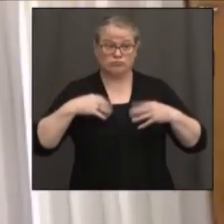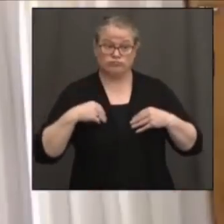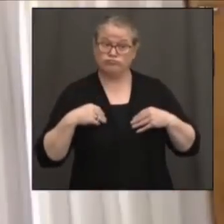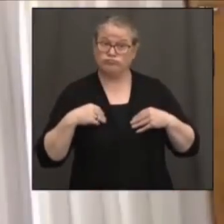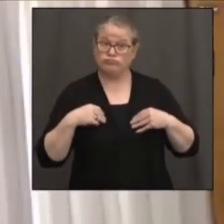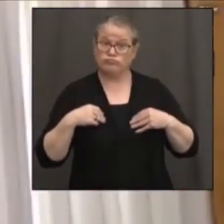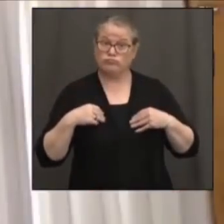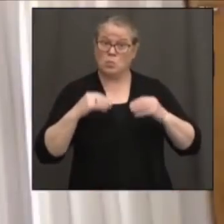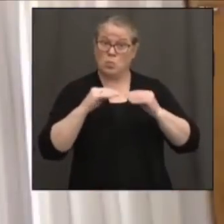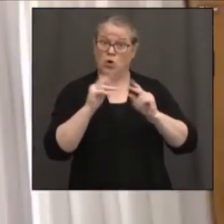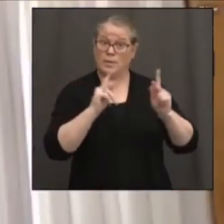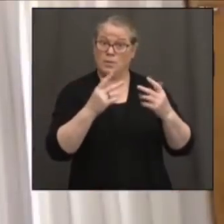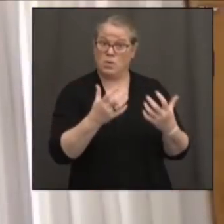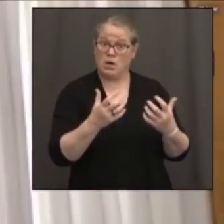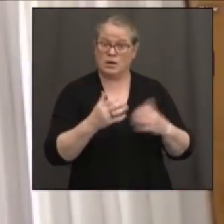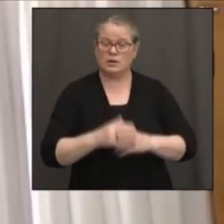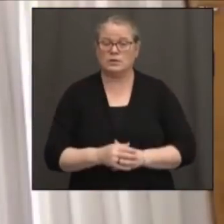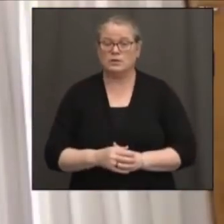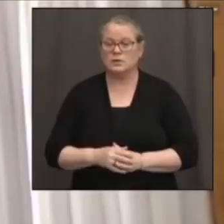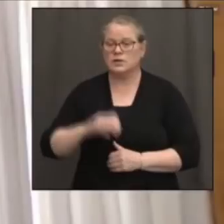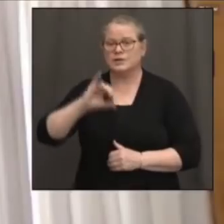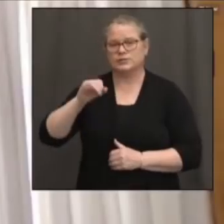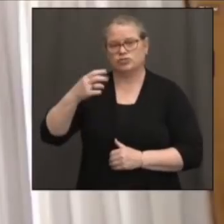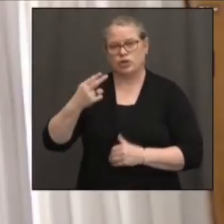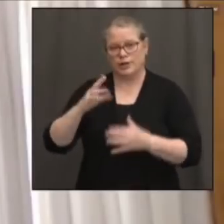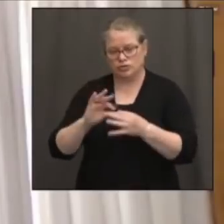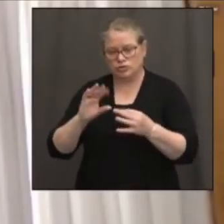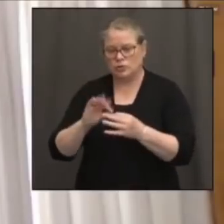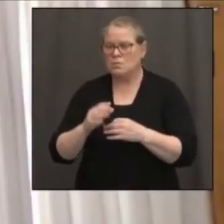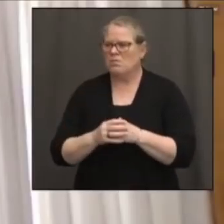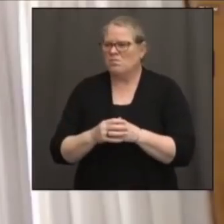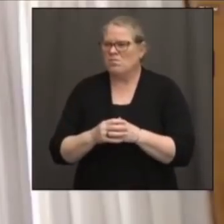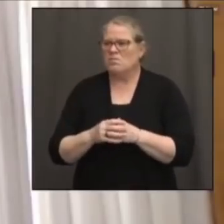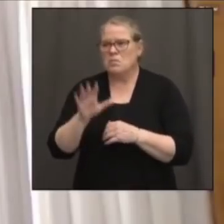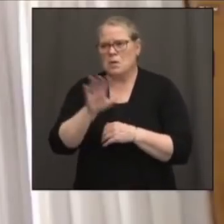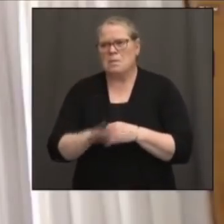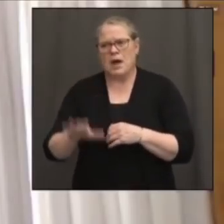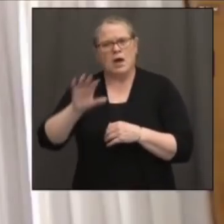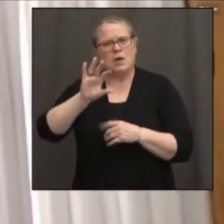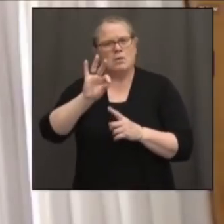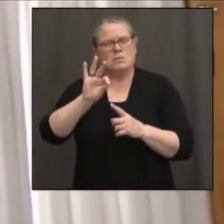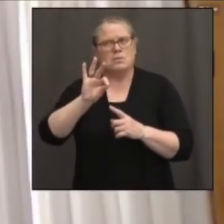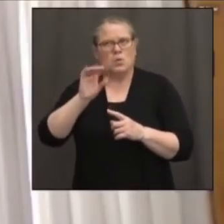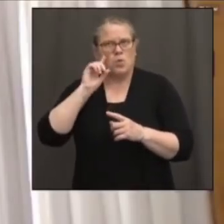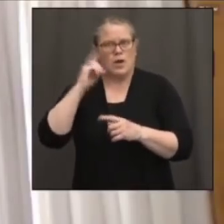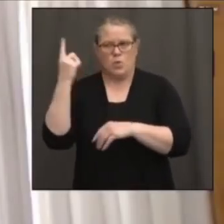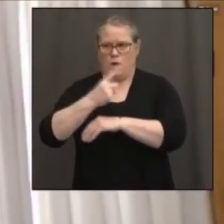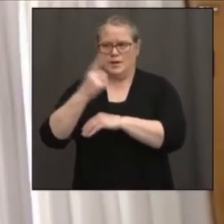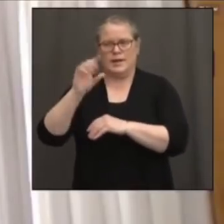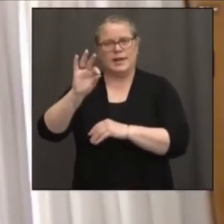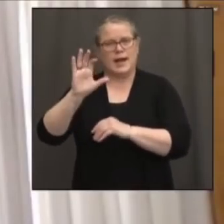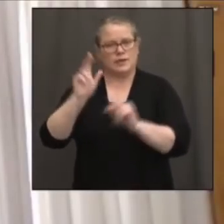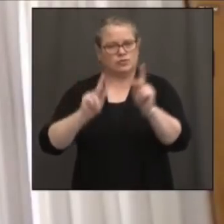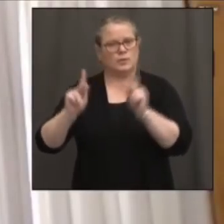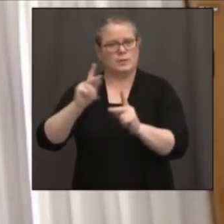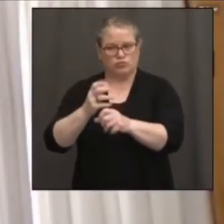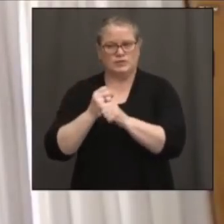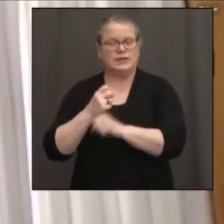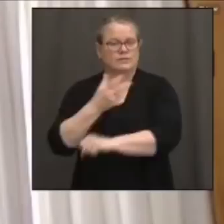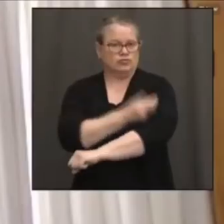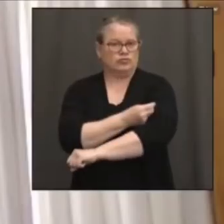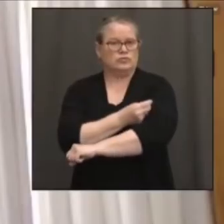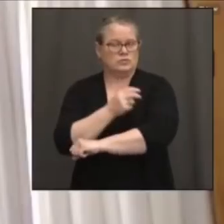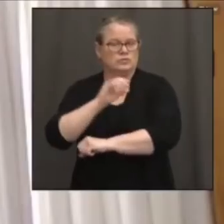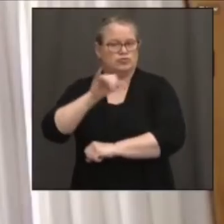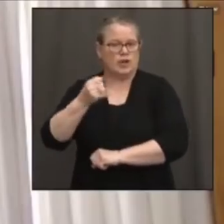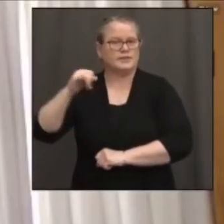demand for Johnson & Johnson. I think we've had a day where we've gotten up to about 900 people receive Johnson & Johnson vaccine. So it's been steady. There's